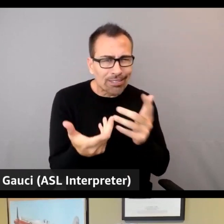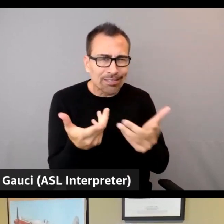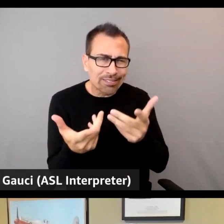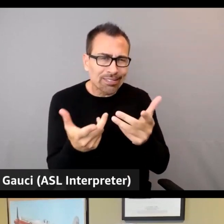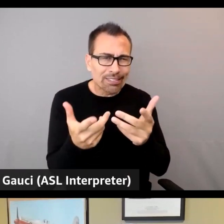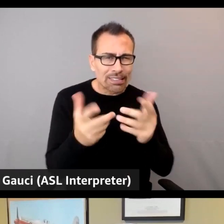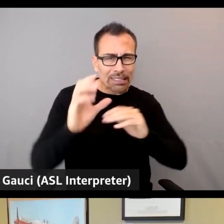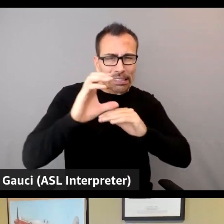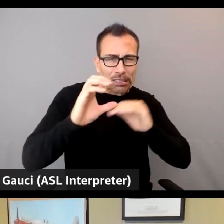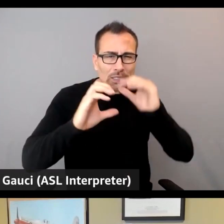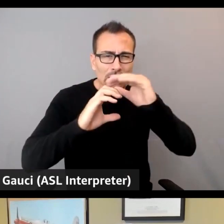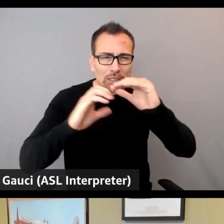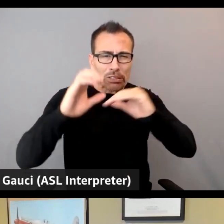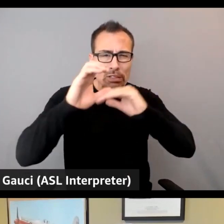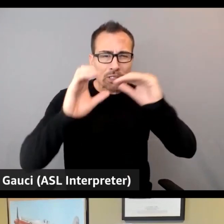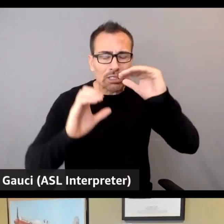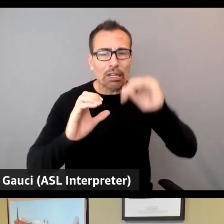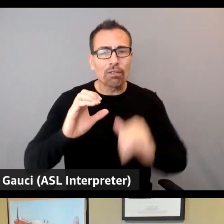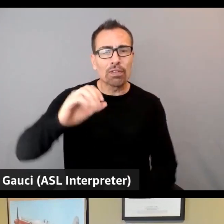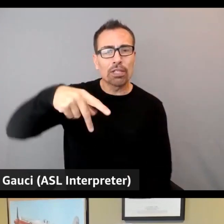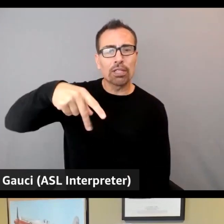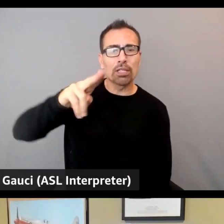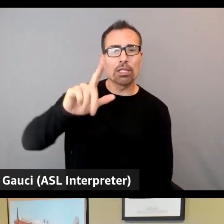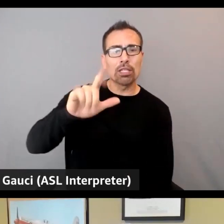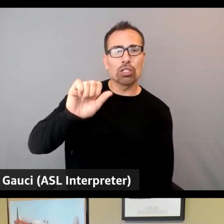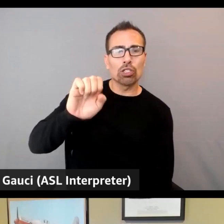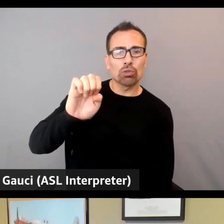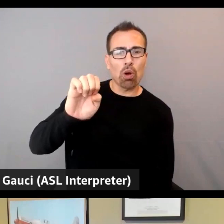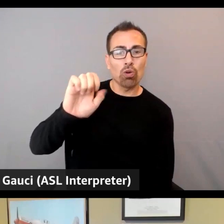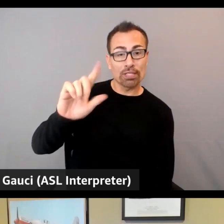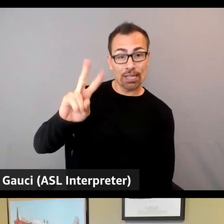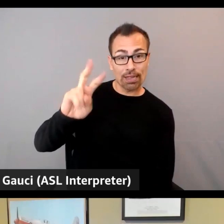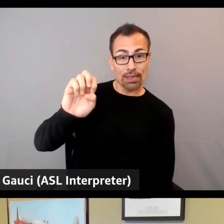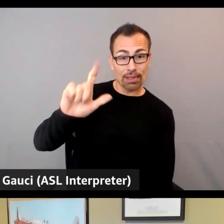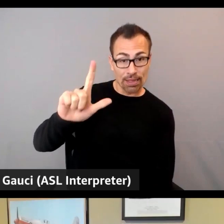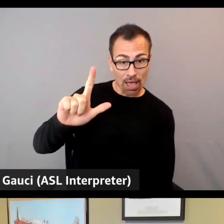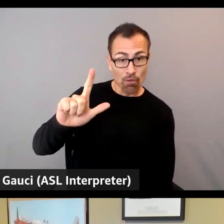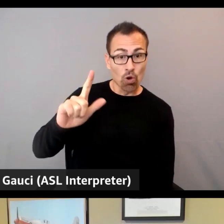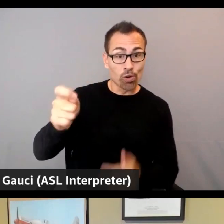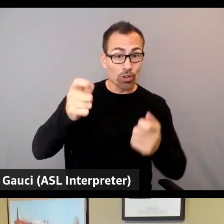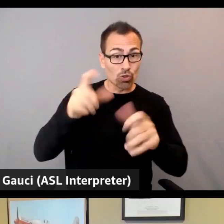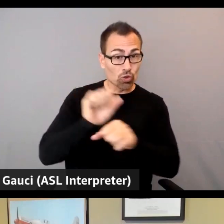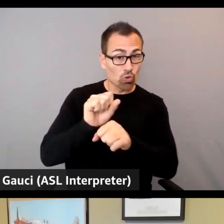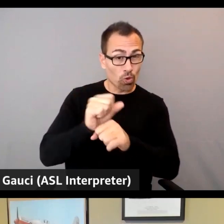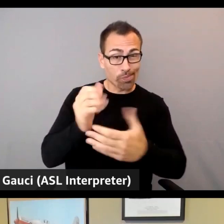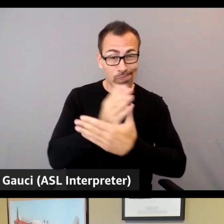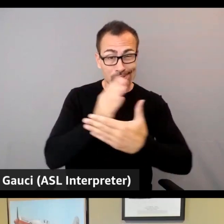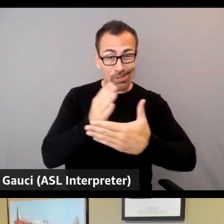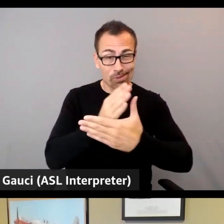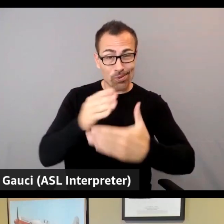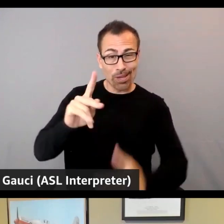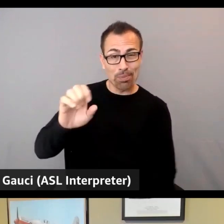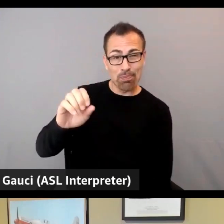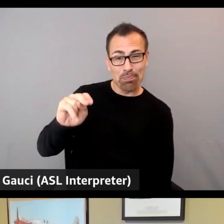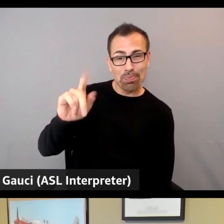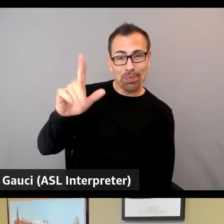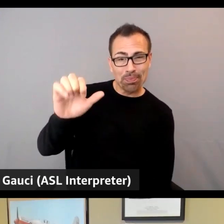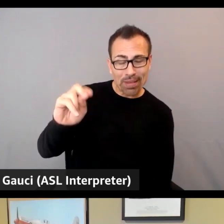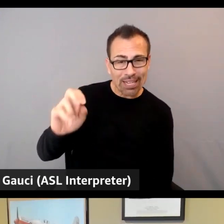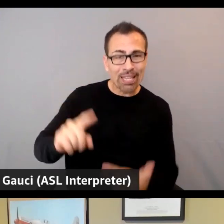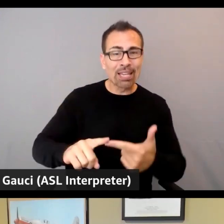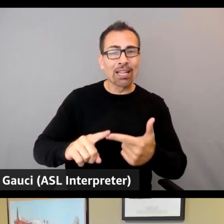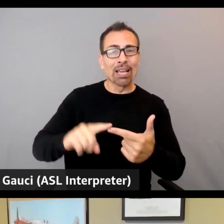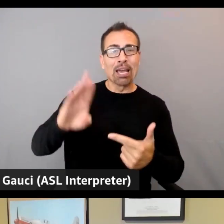construction of these pulse level controls like works between PennyLane and Braket and QuEra? Kind of there's a lot of moving parts. So can you talk